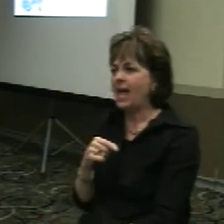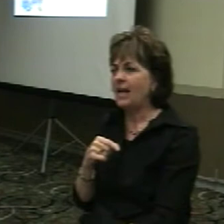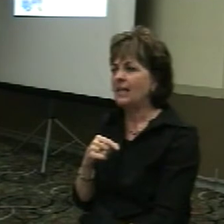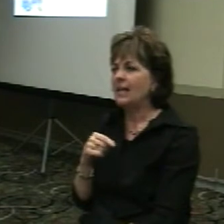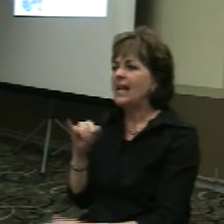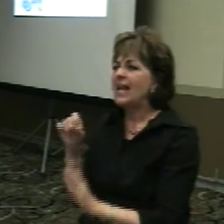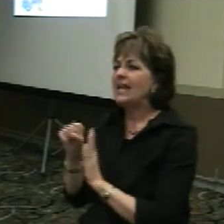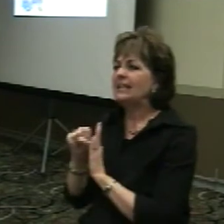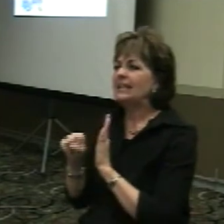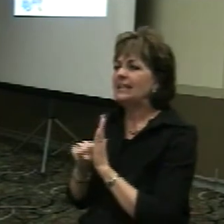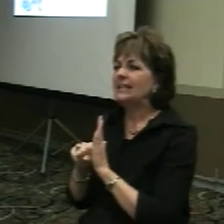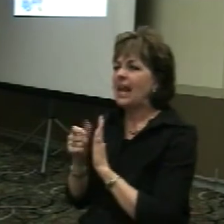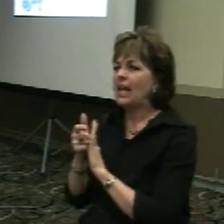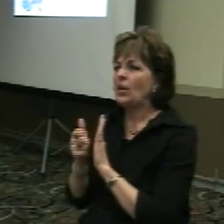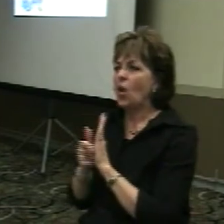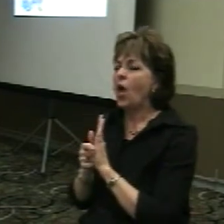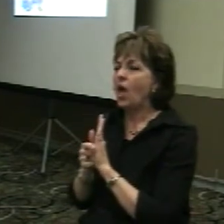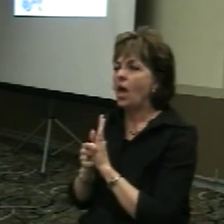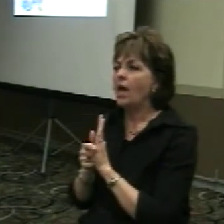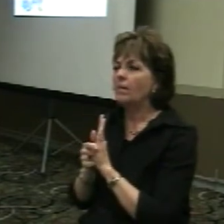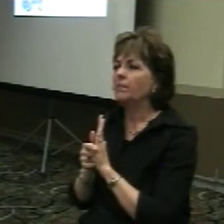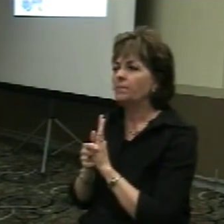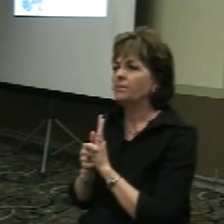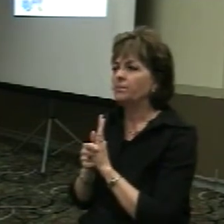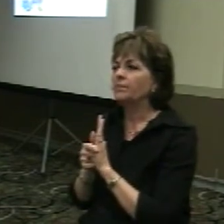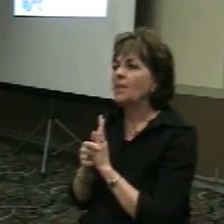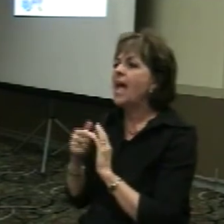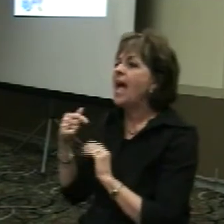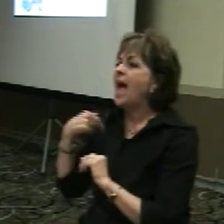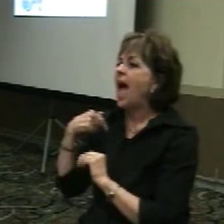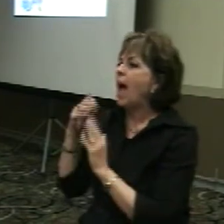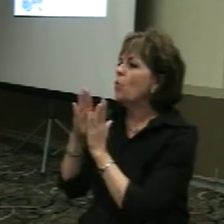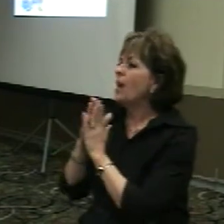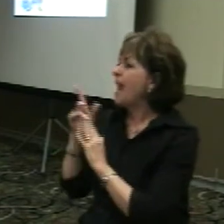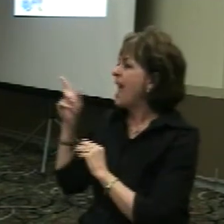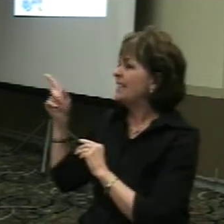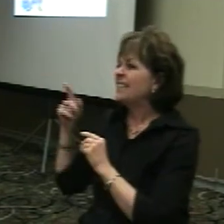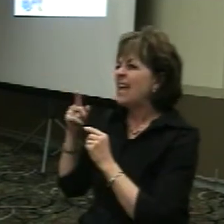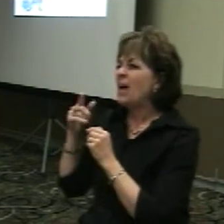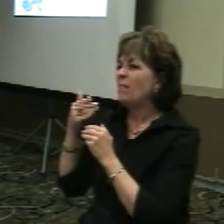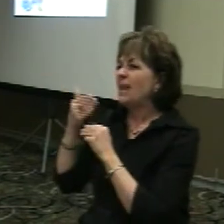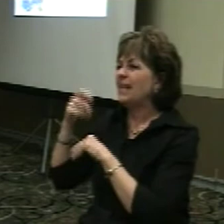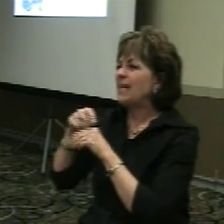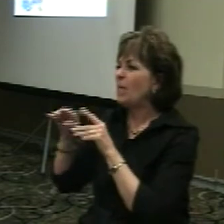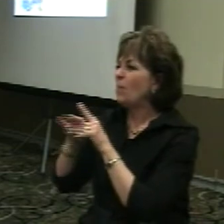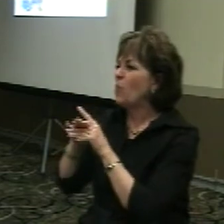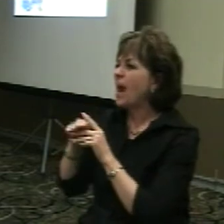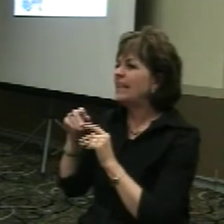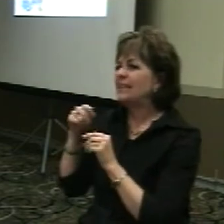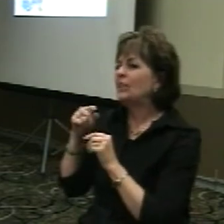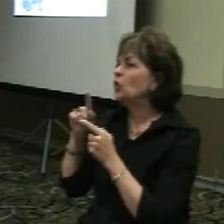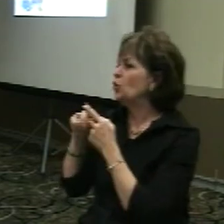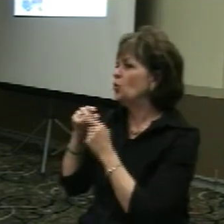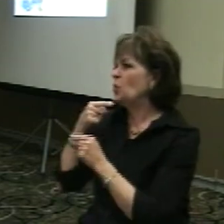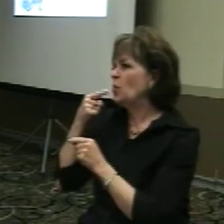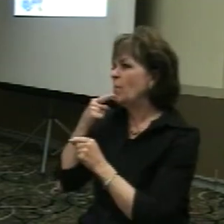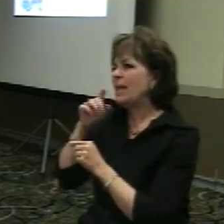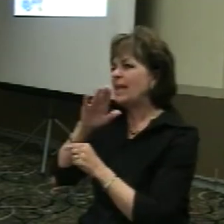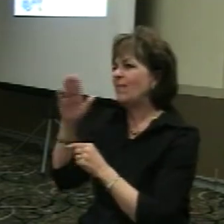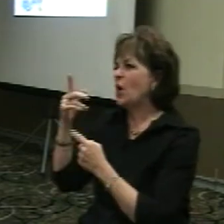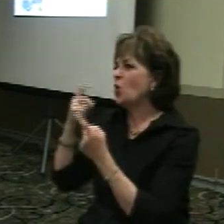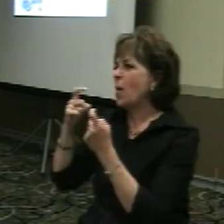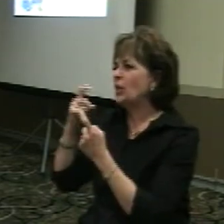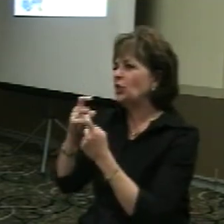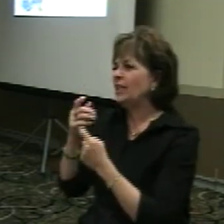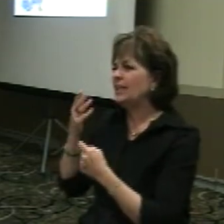It's a state law, all right? Is there a value to it? Yeah. Do you want to get beyond 8th grade? Okay. And I mean, and in some